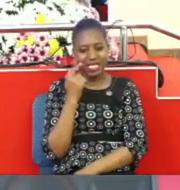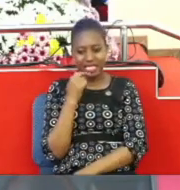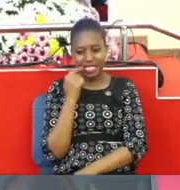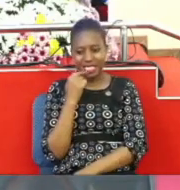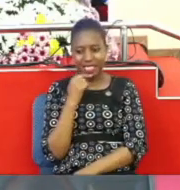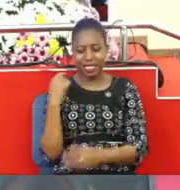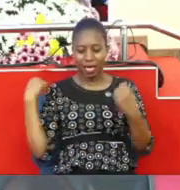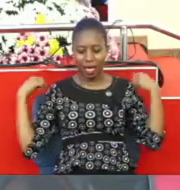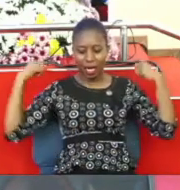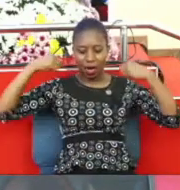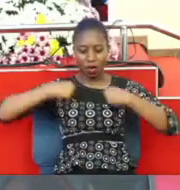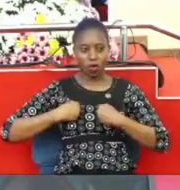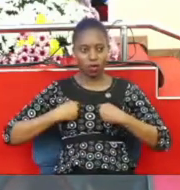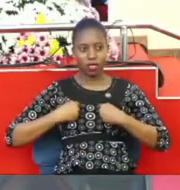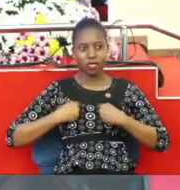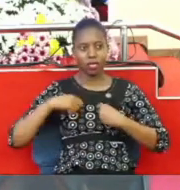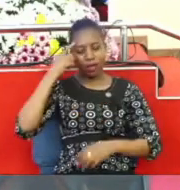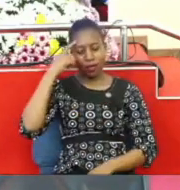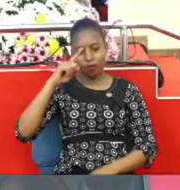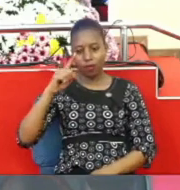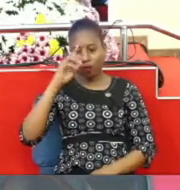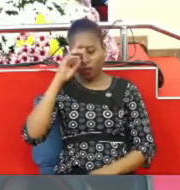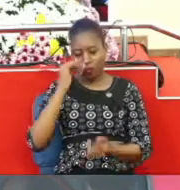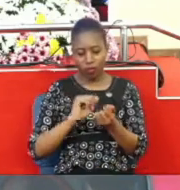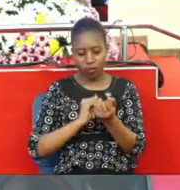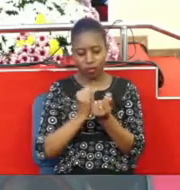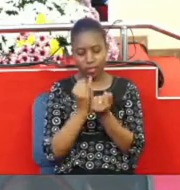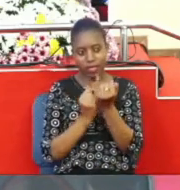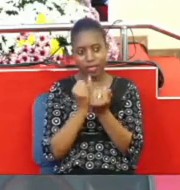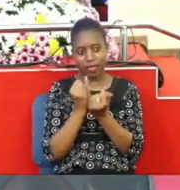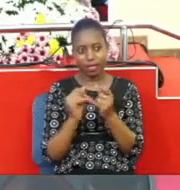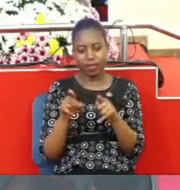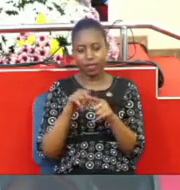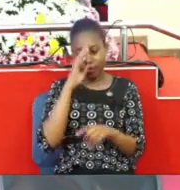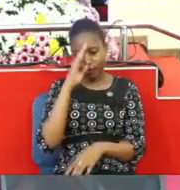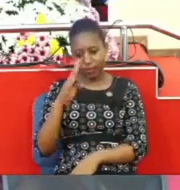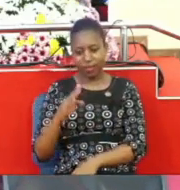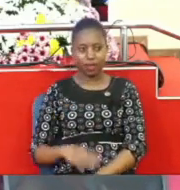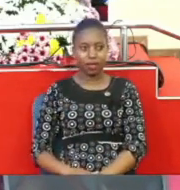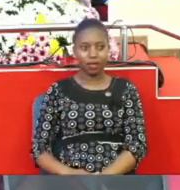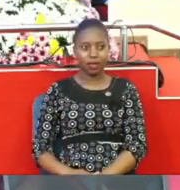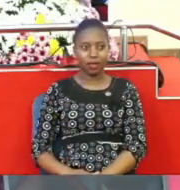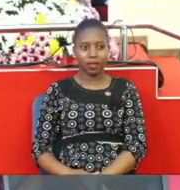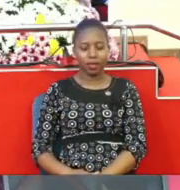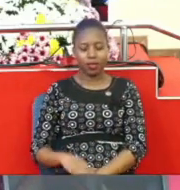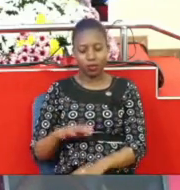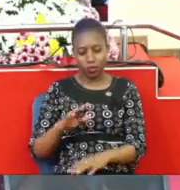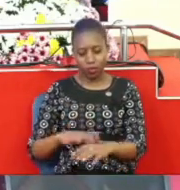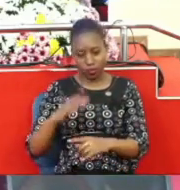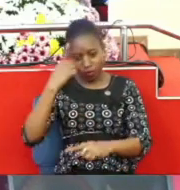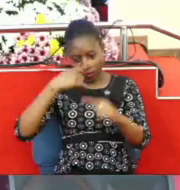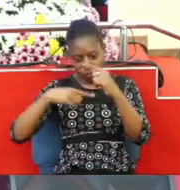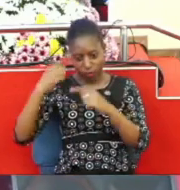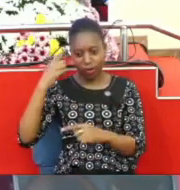na Sunday. Now that was victory.